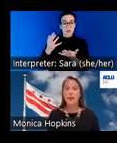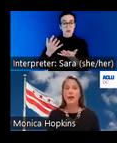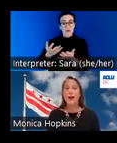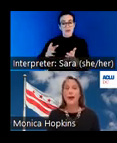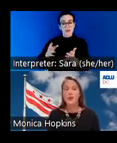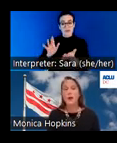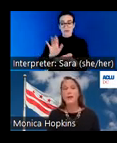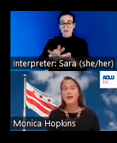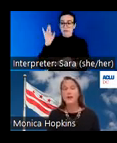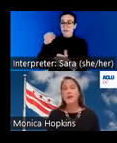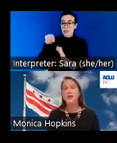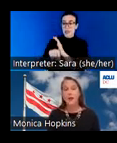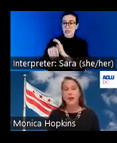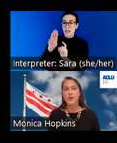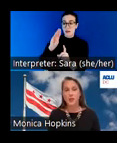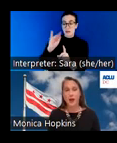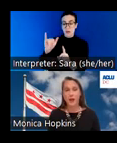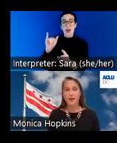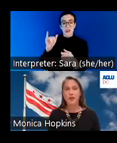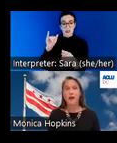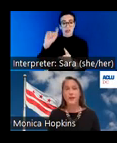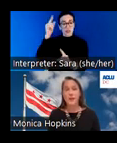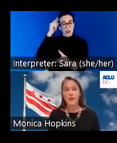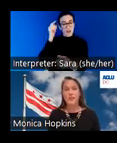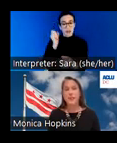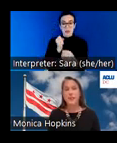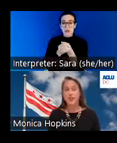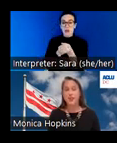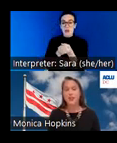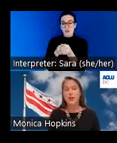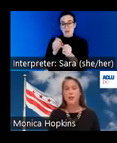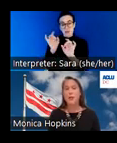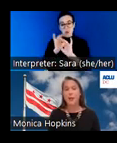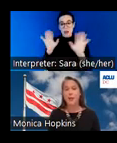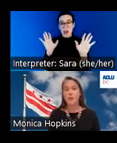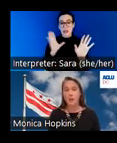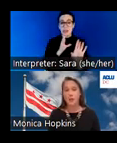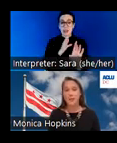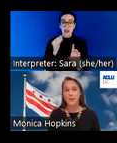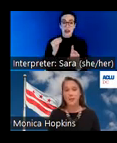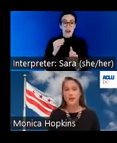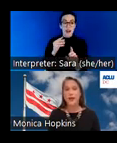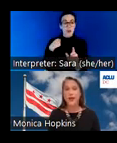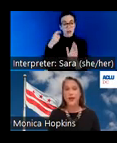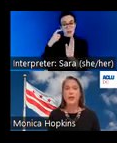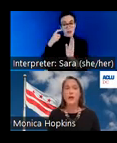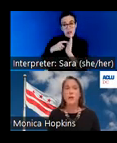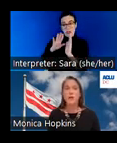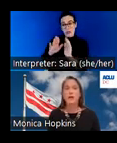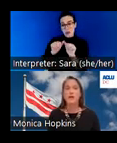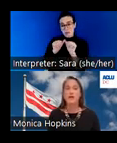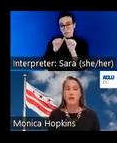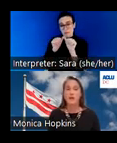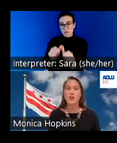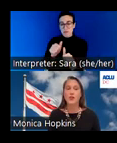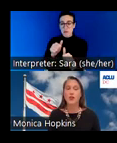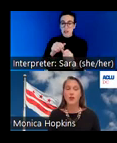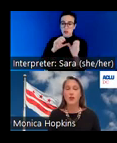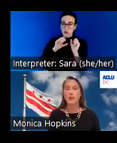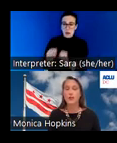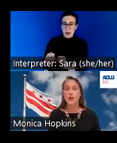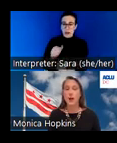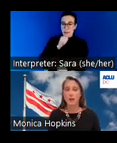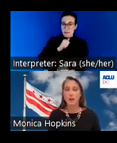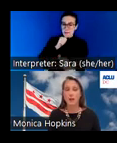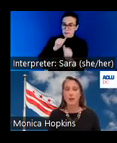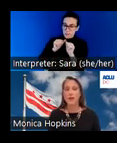brutality, as well as the enduring strength of these indigenous and Black communities. And we commit ourselves to